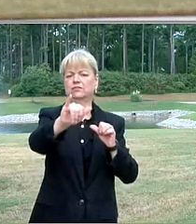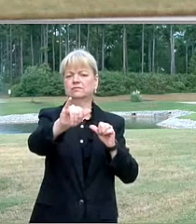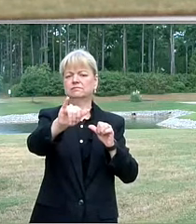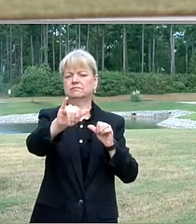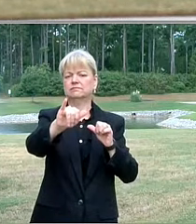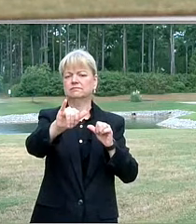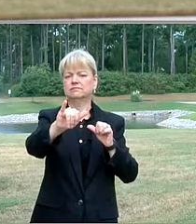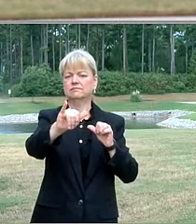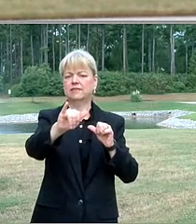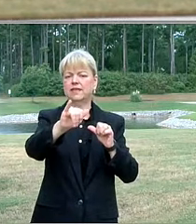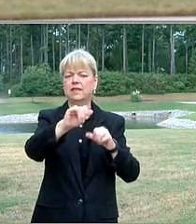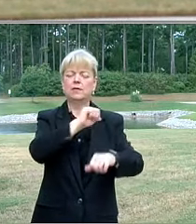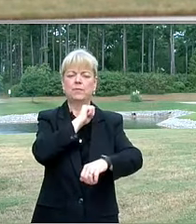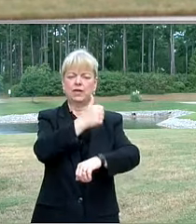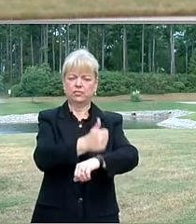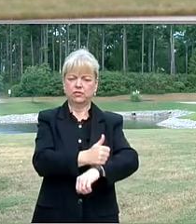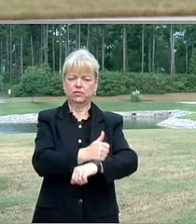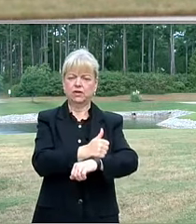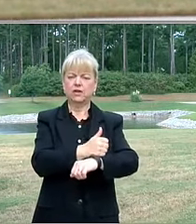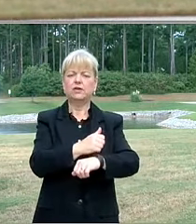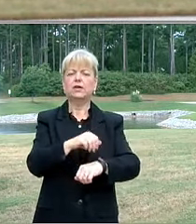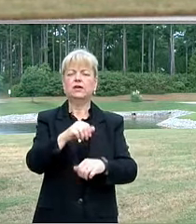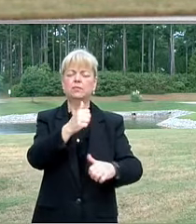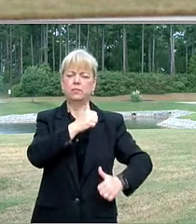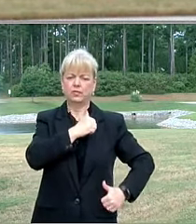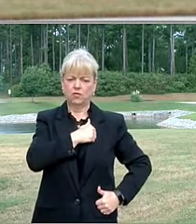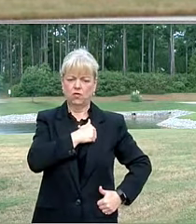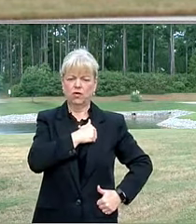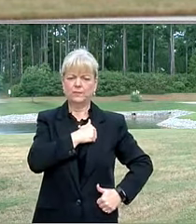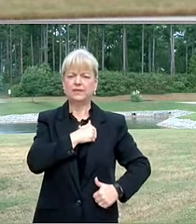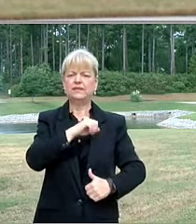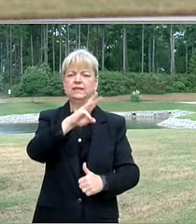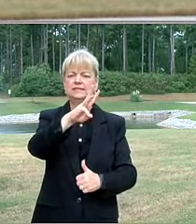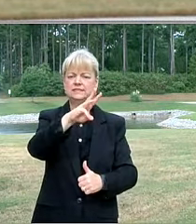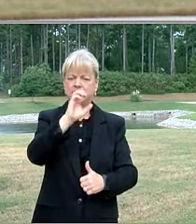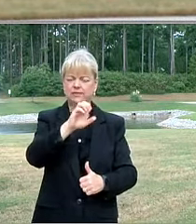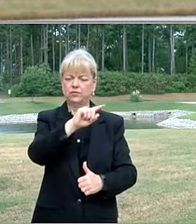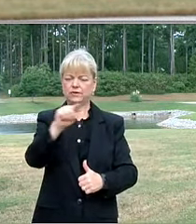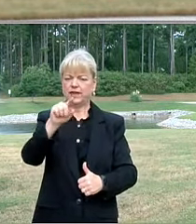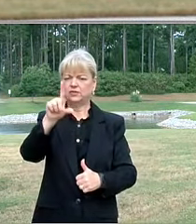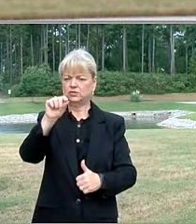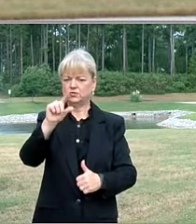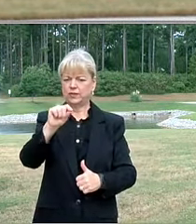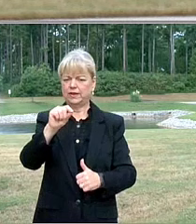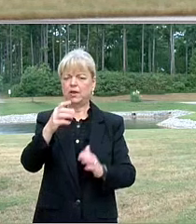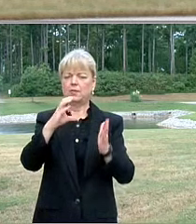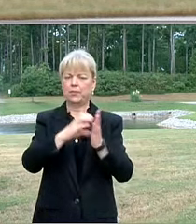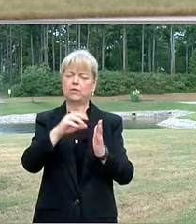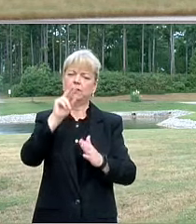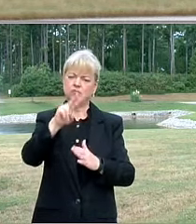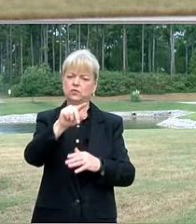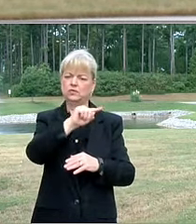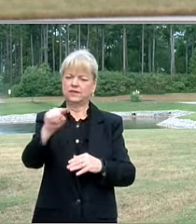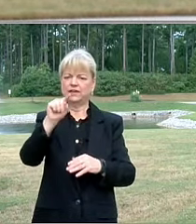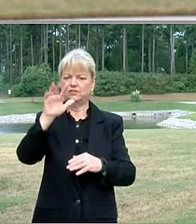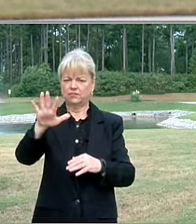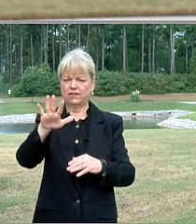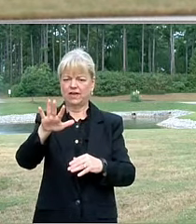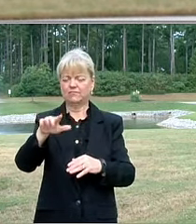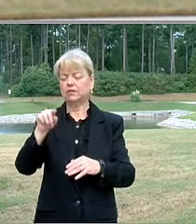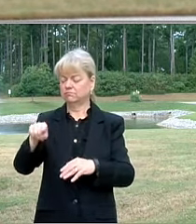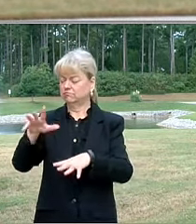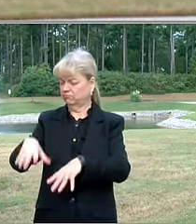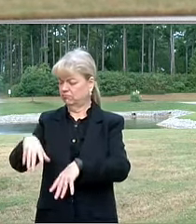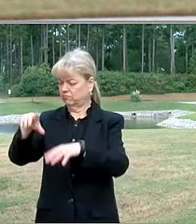By authority of Army Regulation 600-20, paragraph 2-5, the undersigned assumes command of